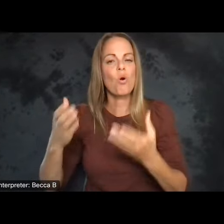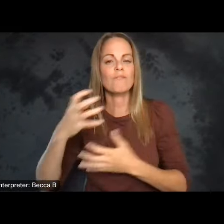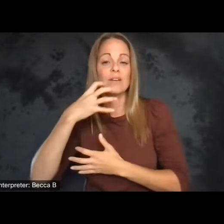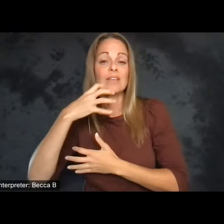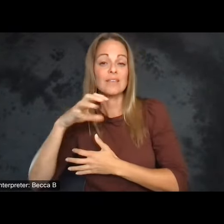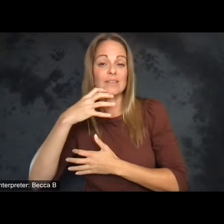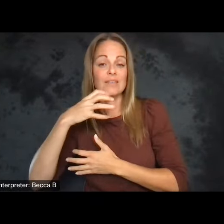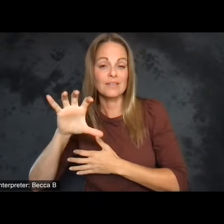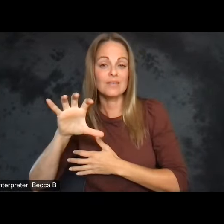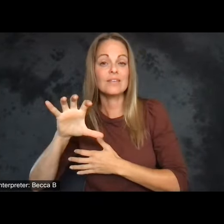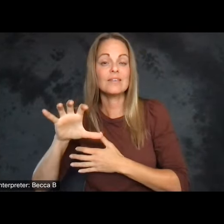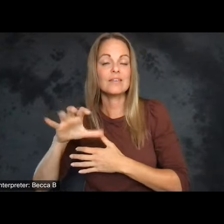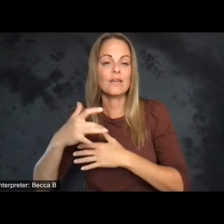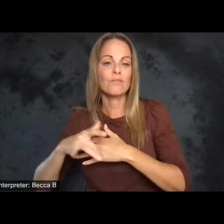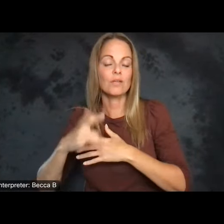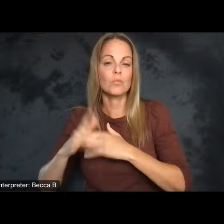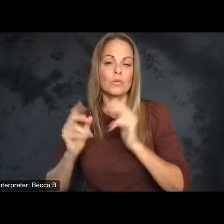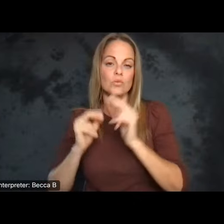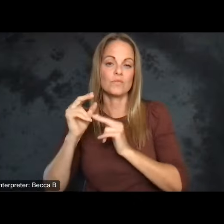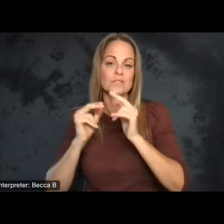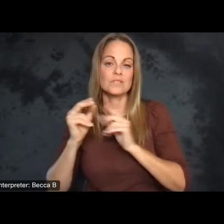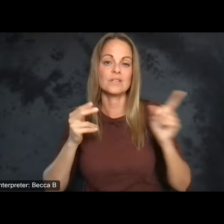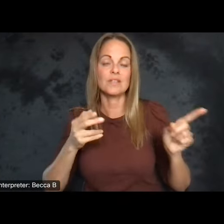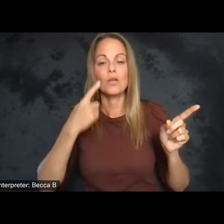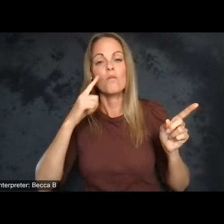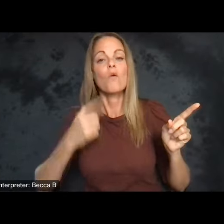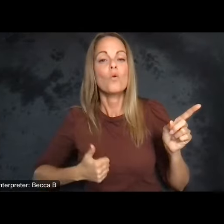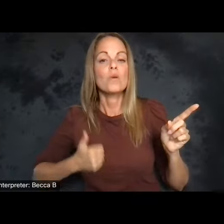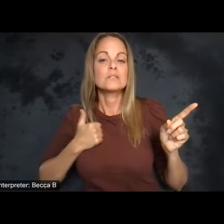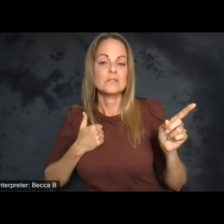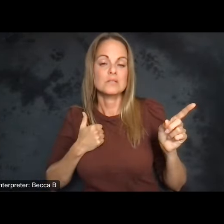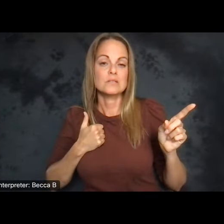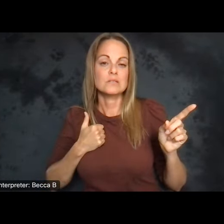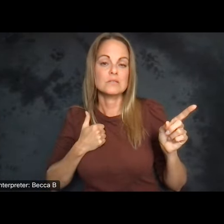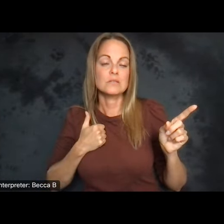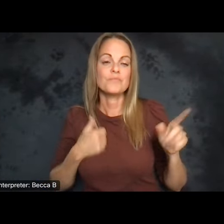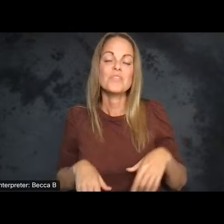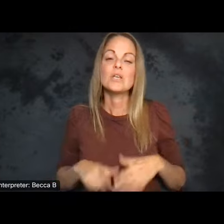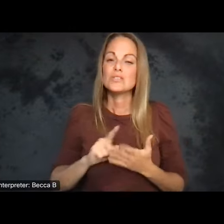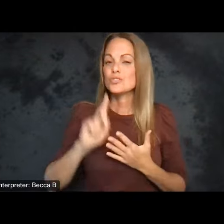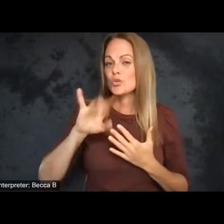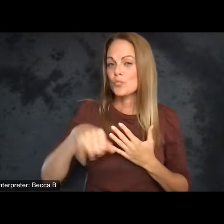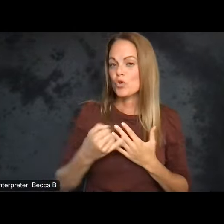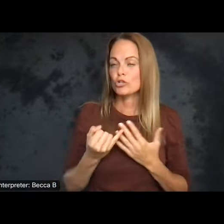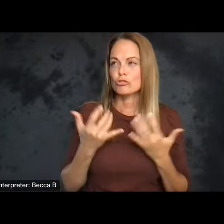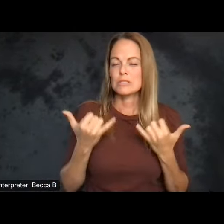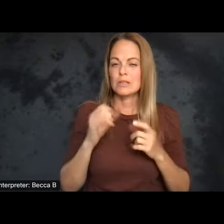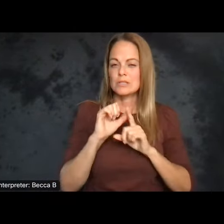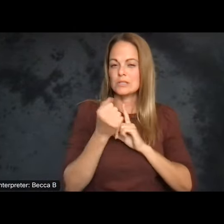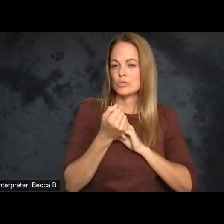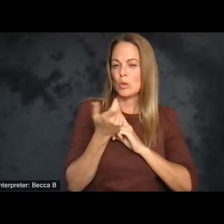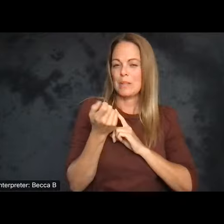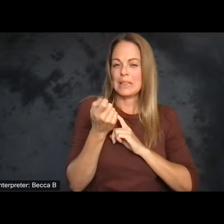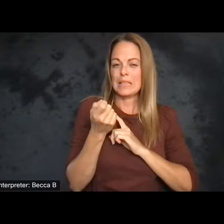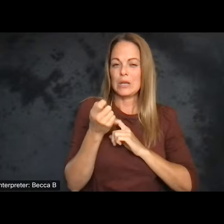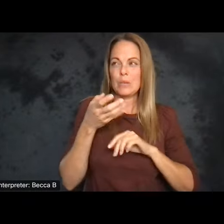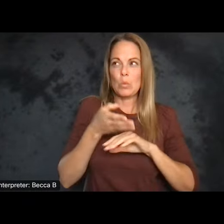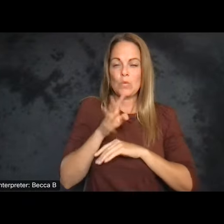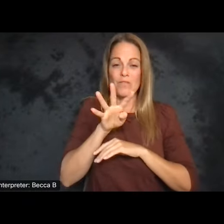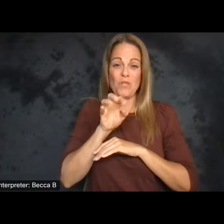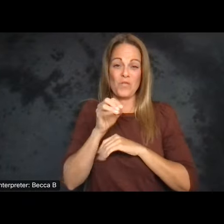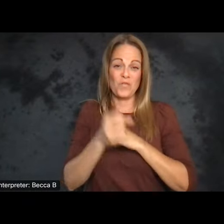and at the facilities there for the residents. Again, these are projects, in this case, it's a little over 40 years old,